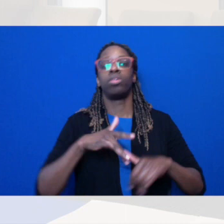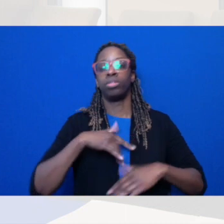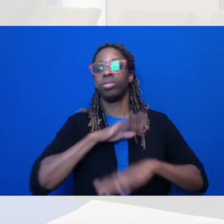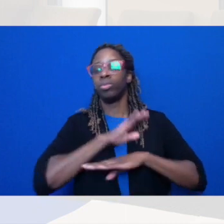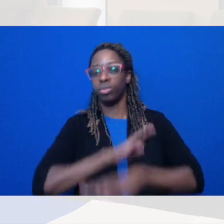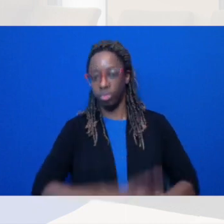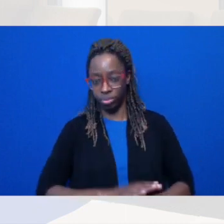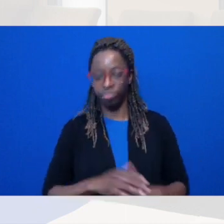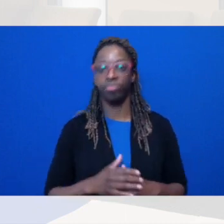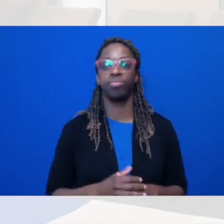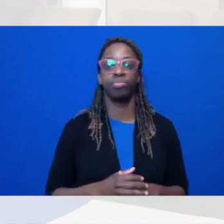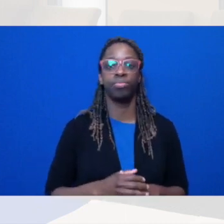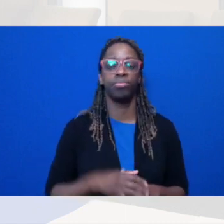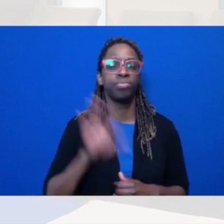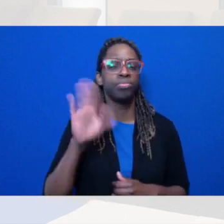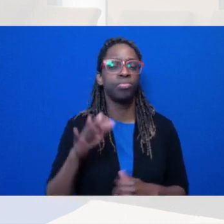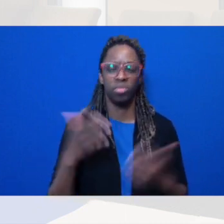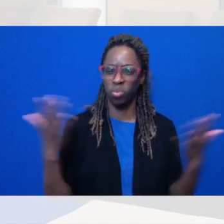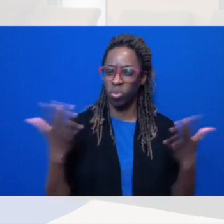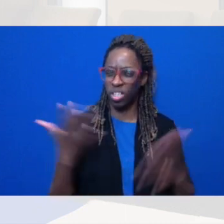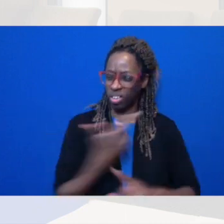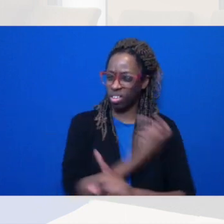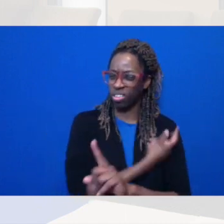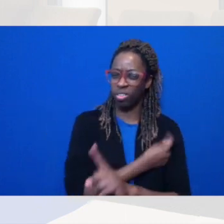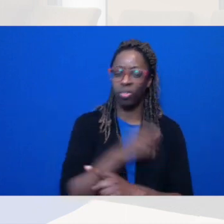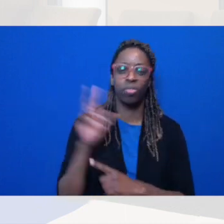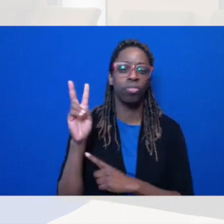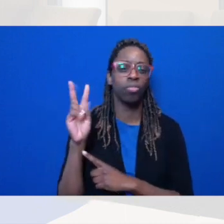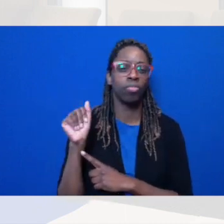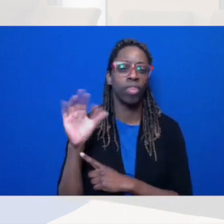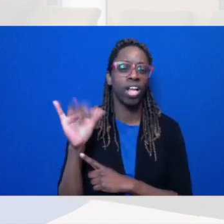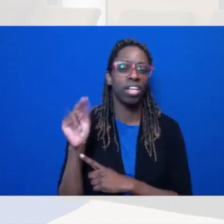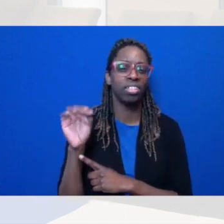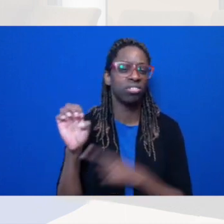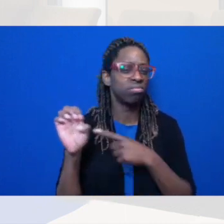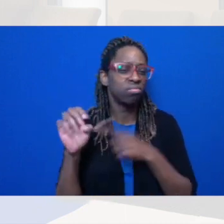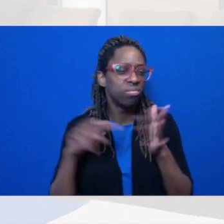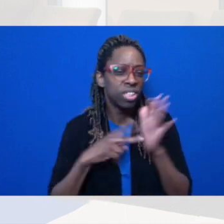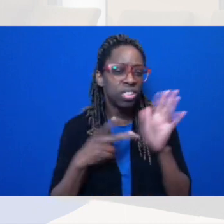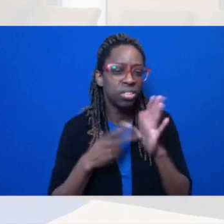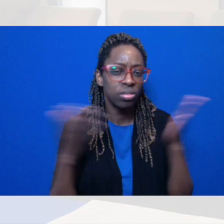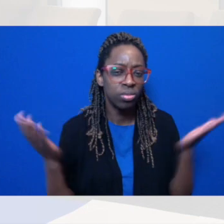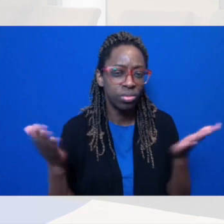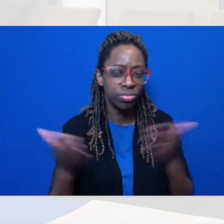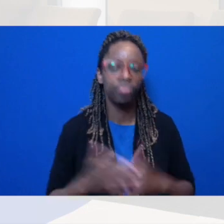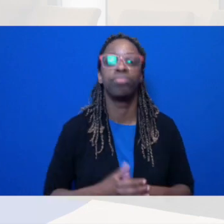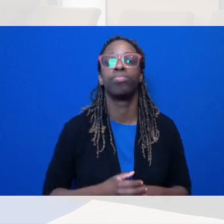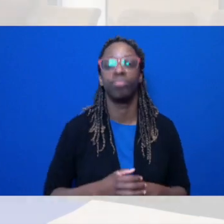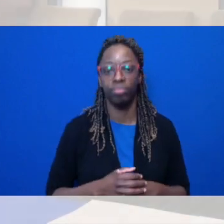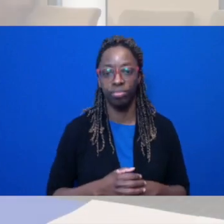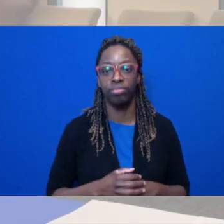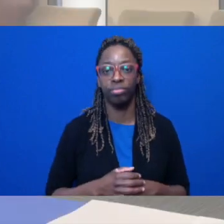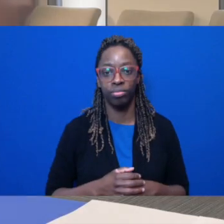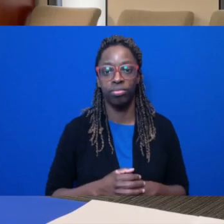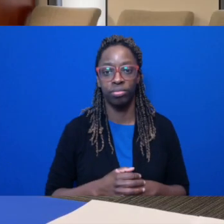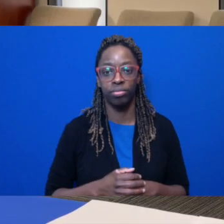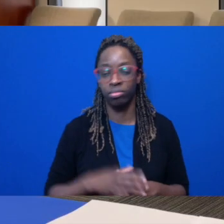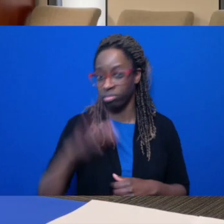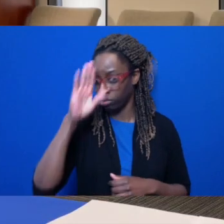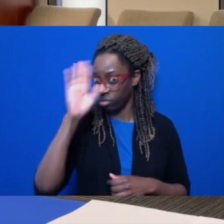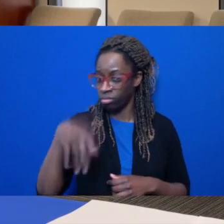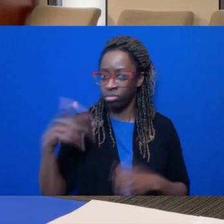of the most exciting, important, critical aspects of how we address public health here in the country and the world in